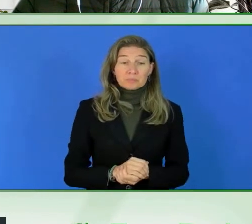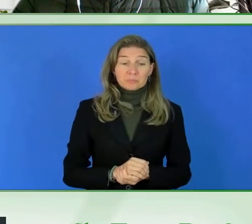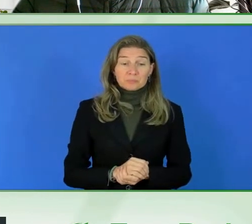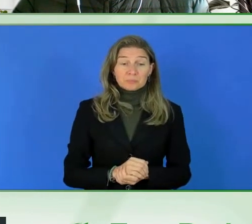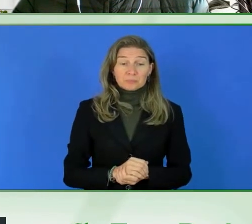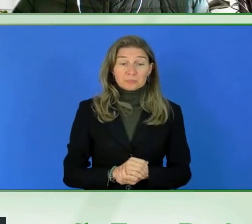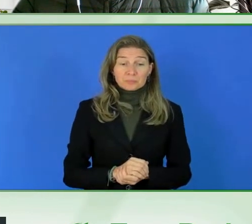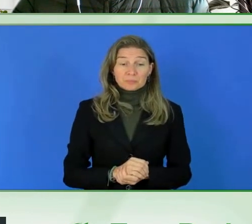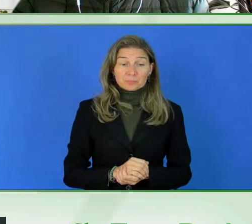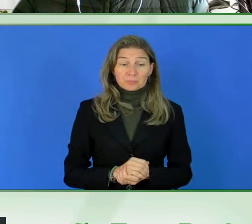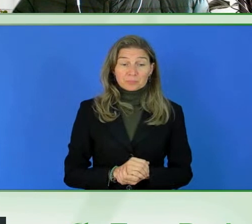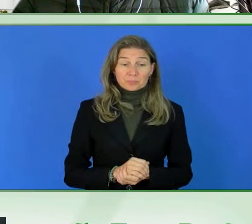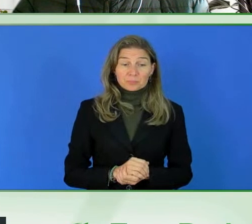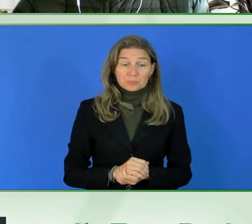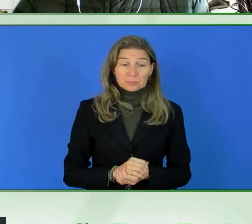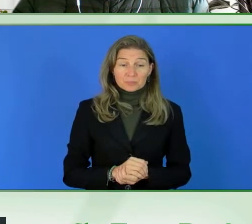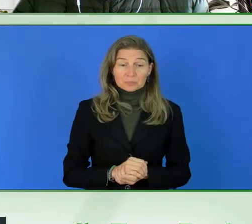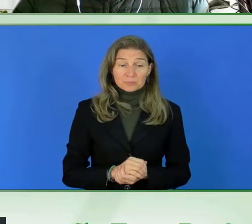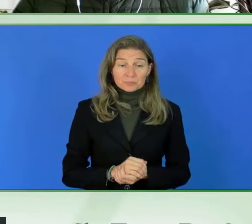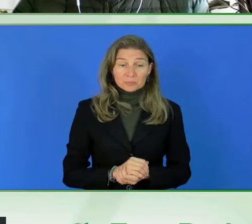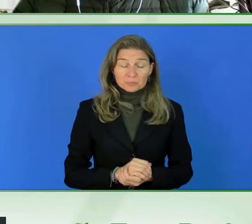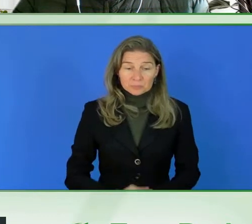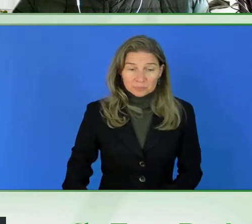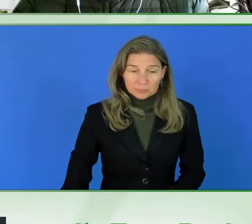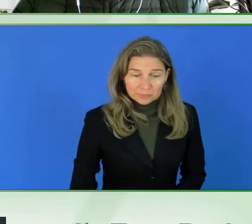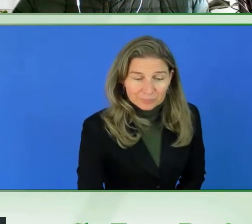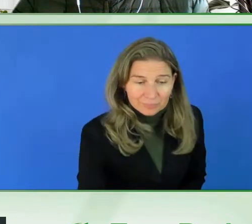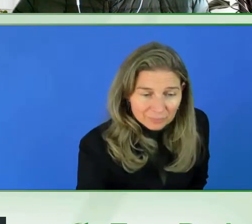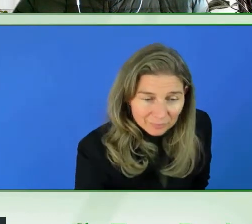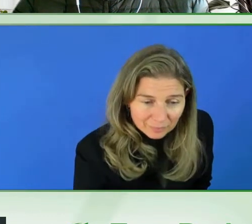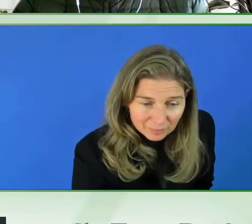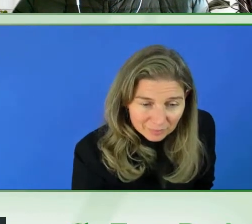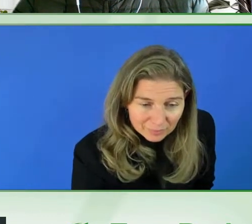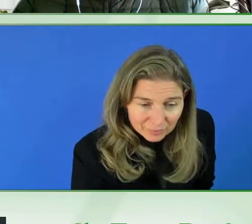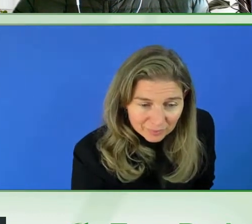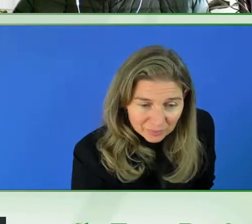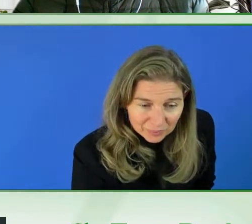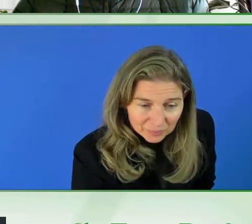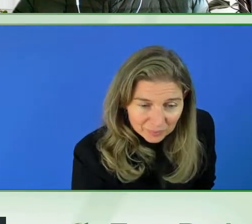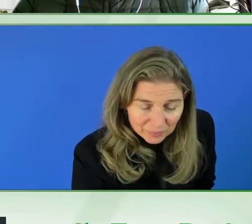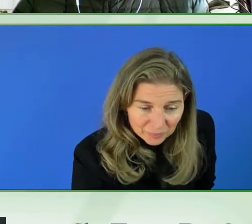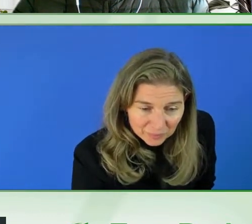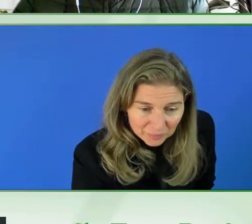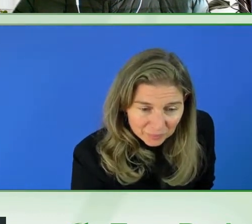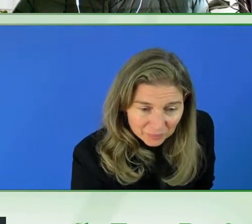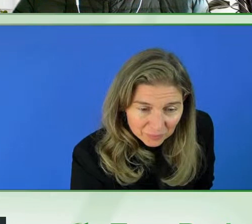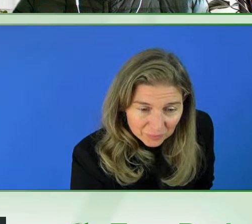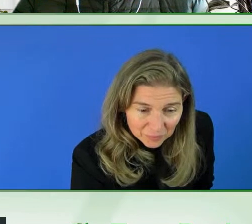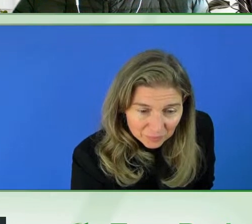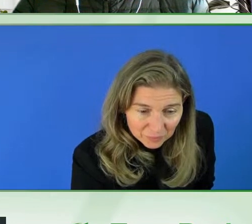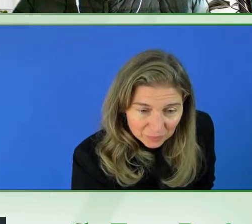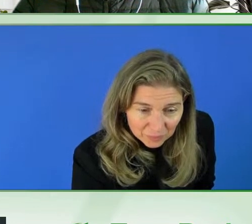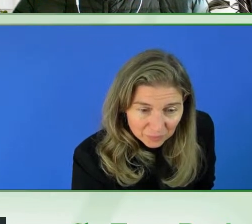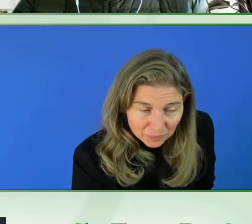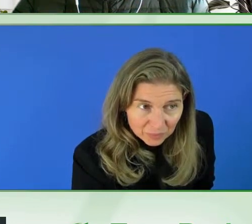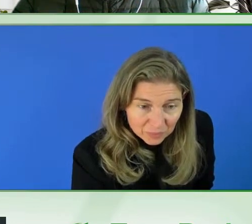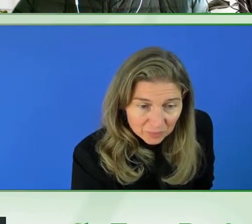Can we have the next slide, please? Yeah.